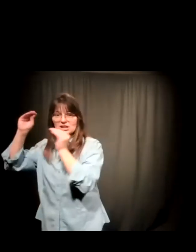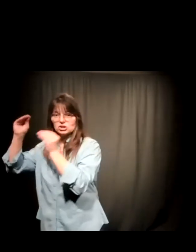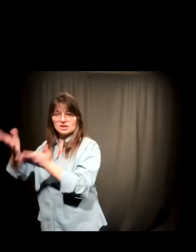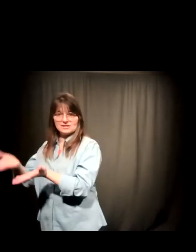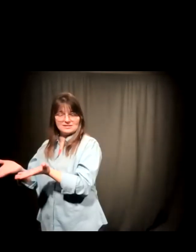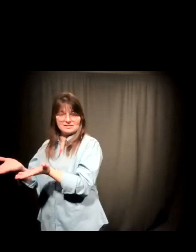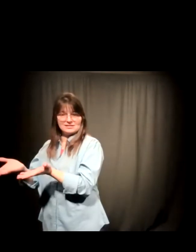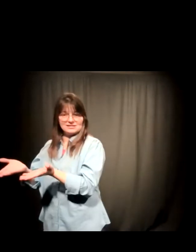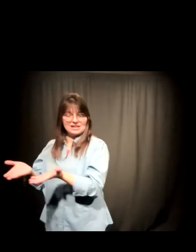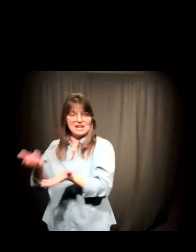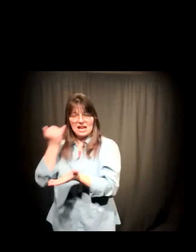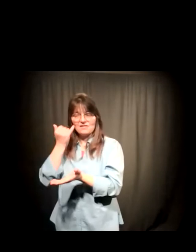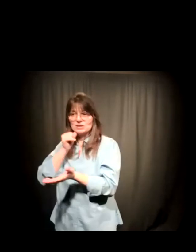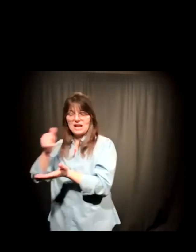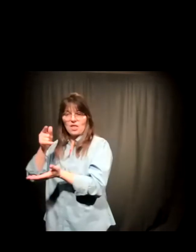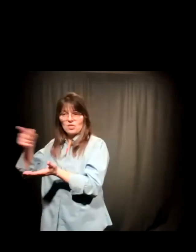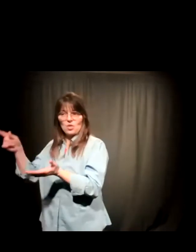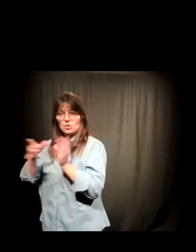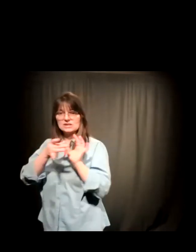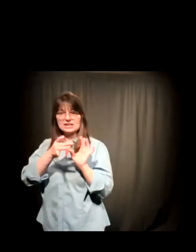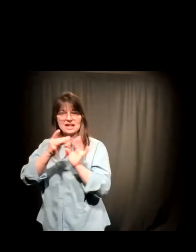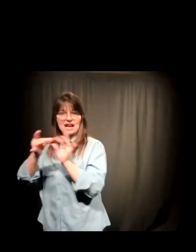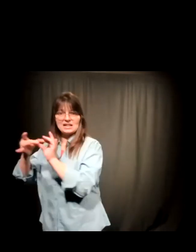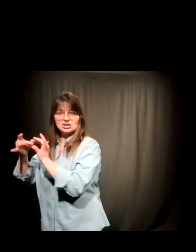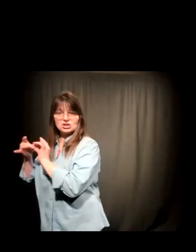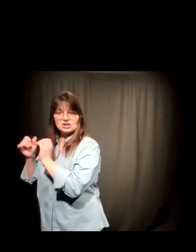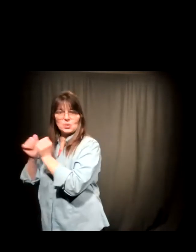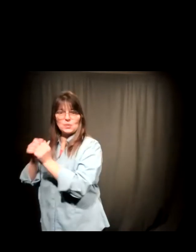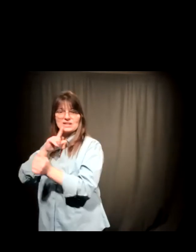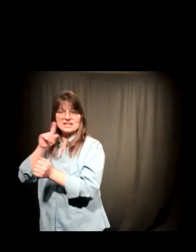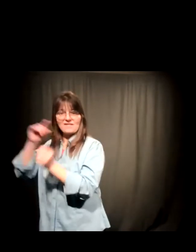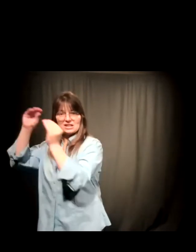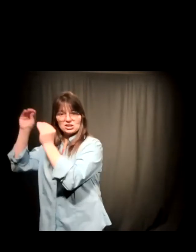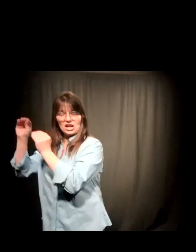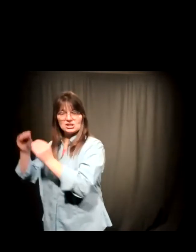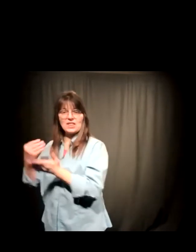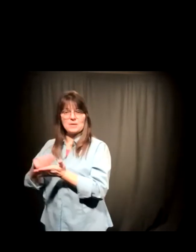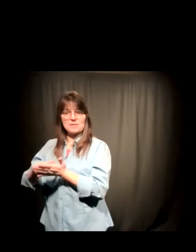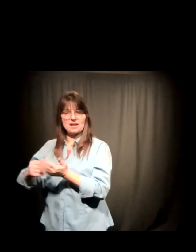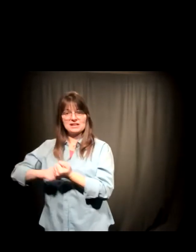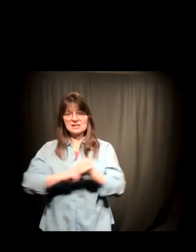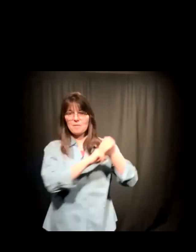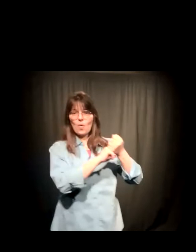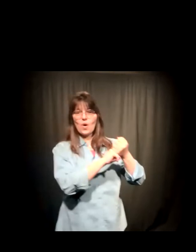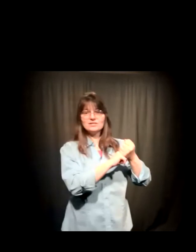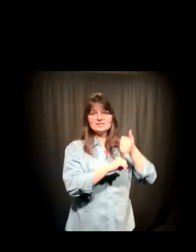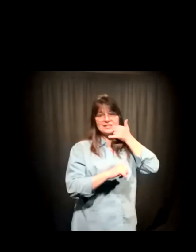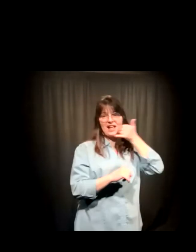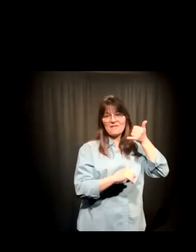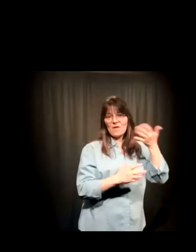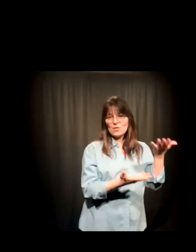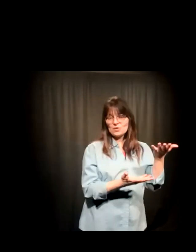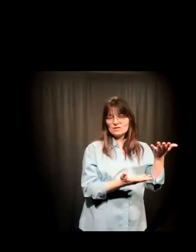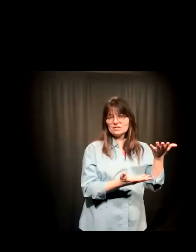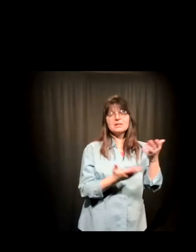have had the funding or the support to have made that invention a reality. Although there is some controversy